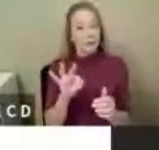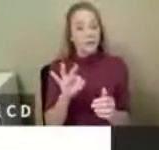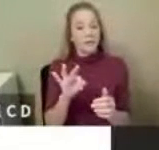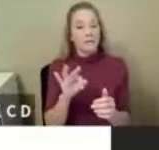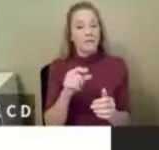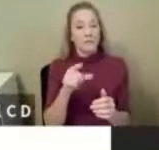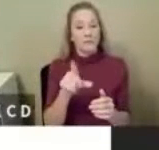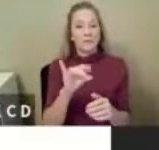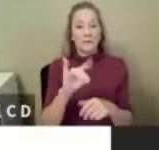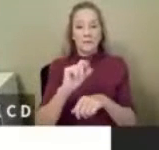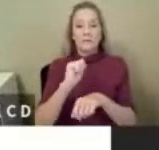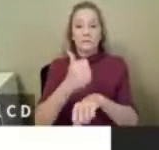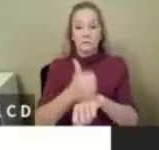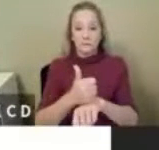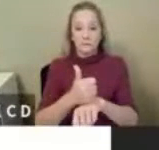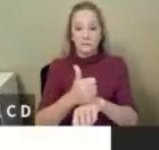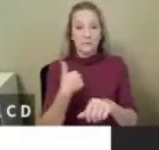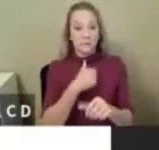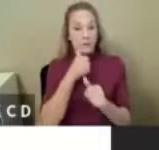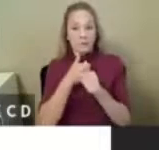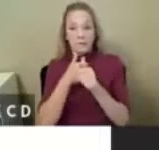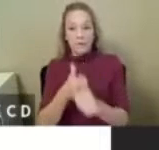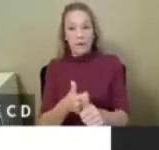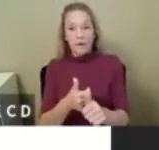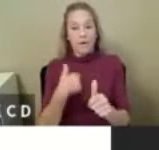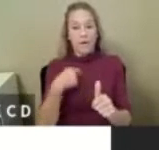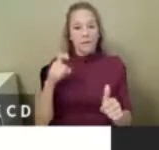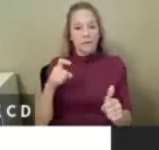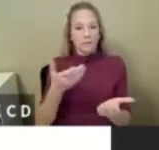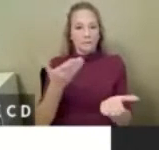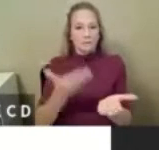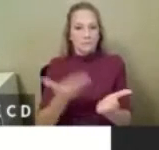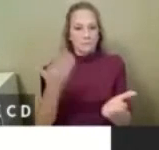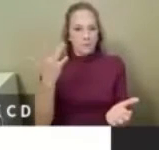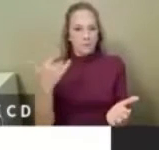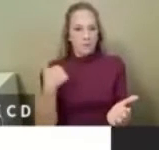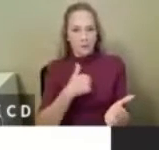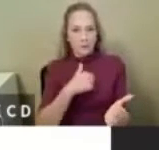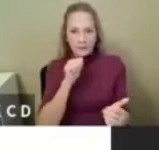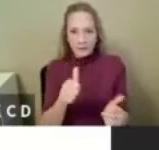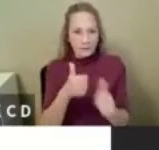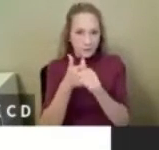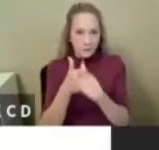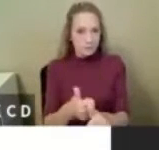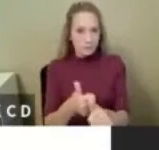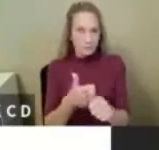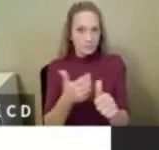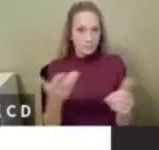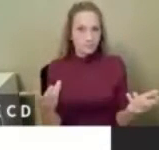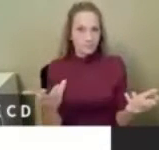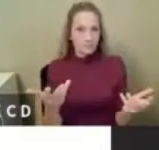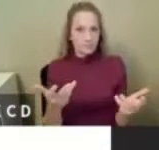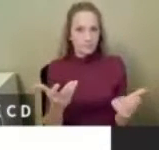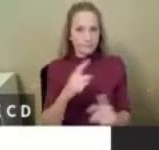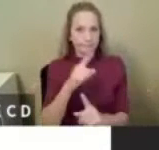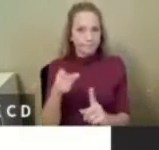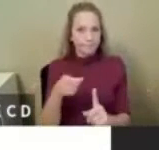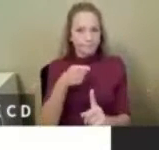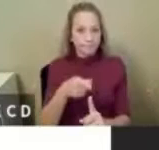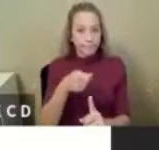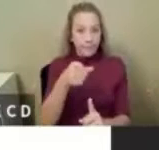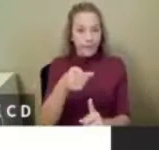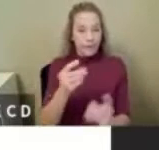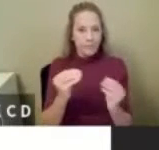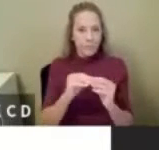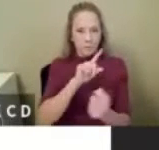we better be able to justify why we didn't, which would be really more specific than what we've been in the